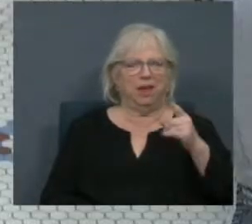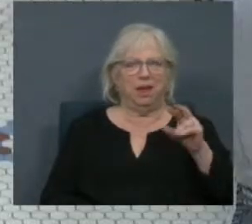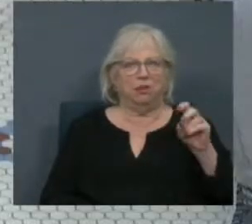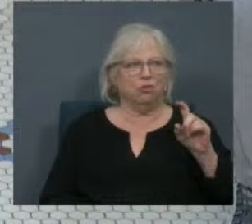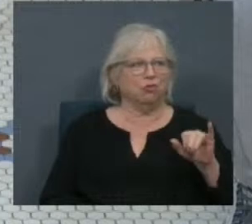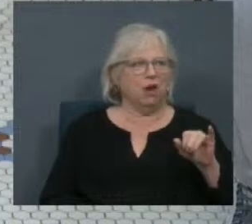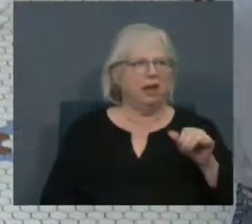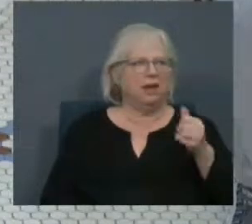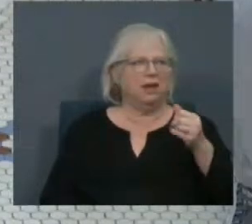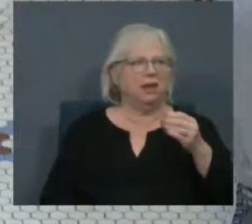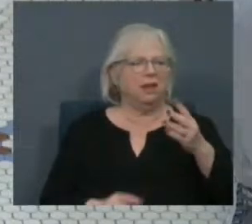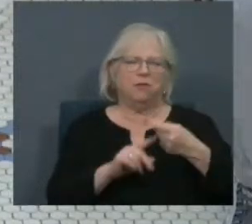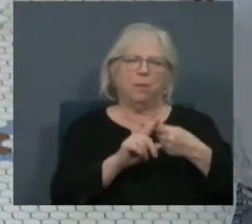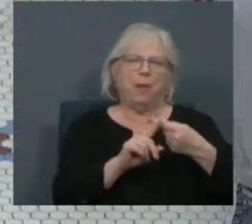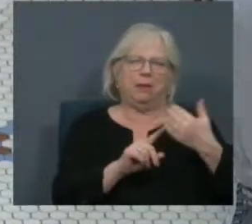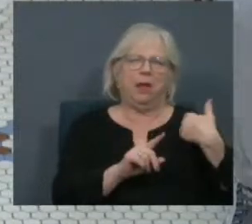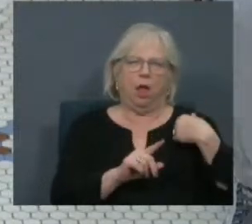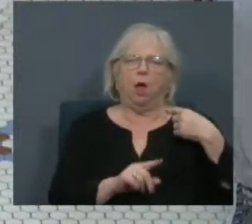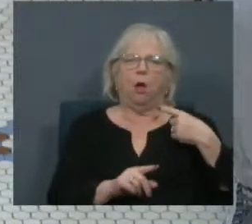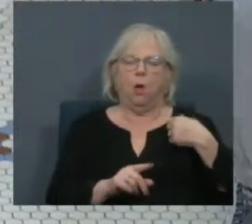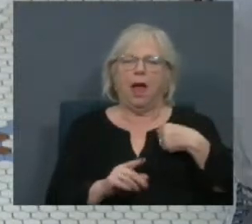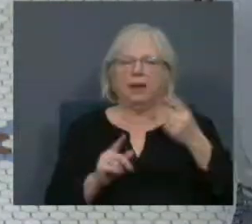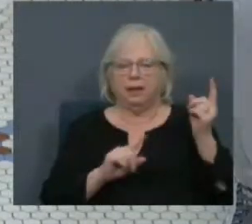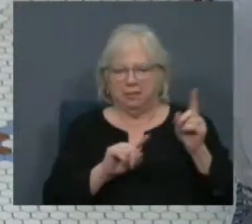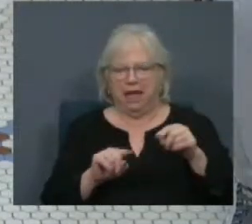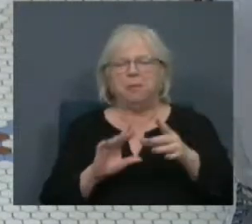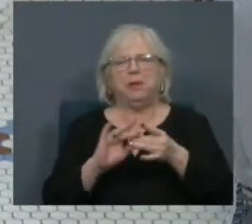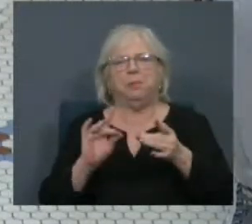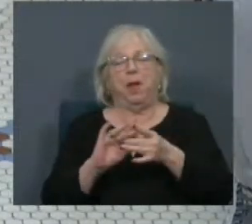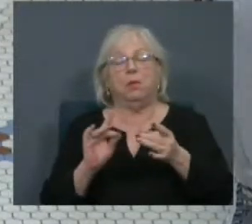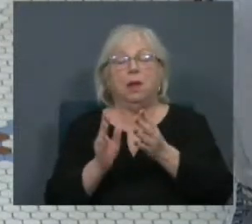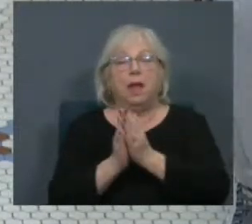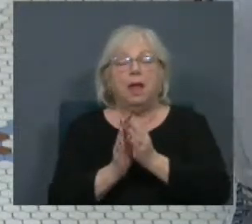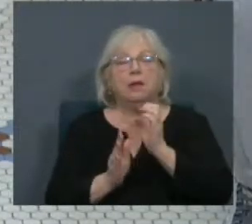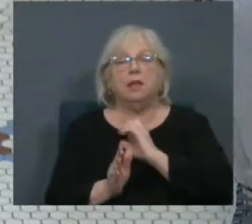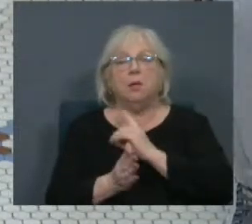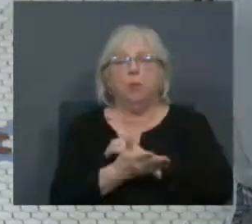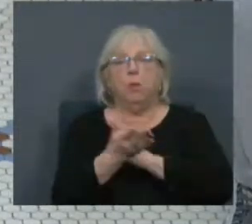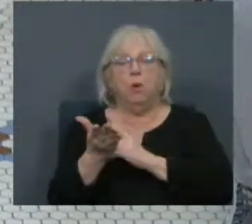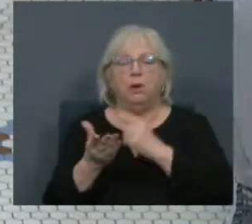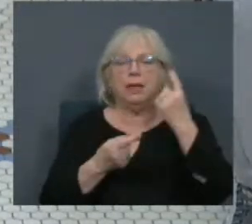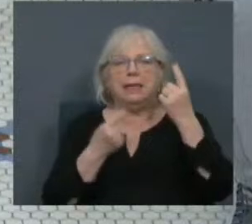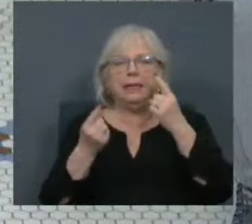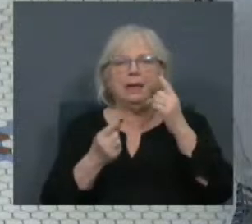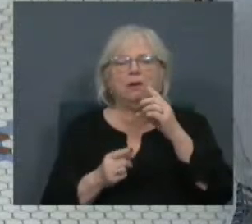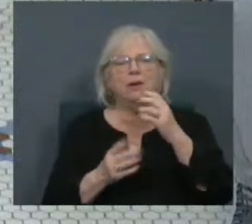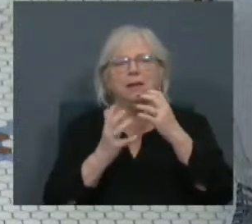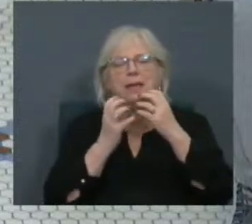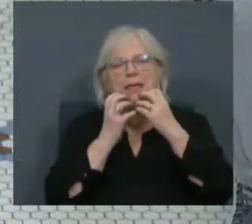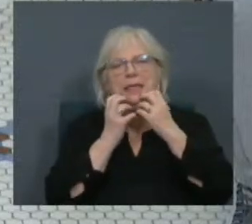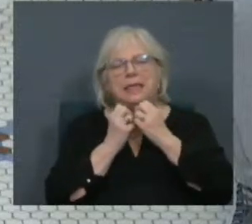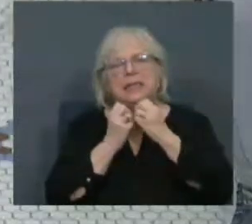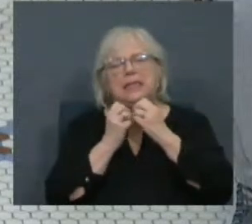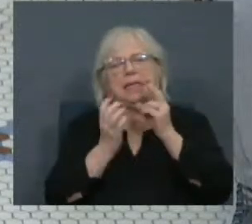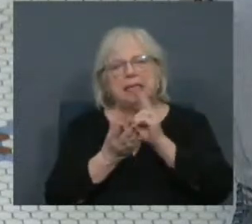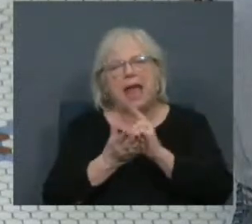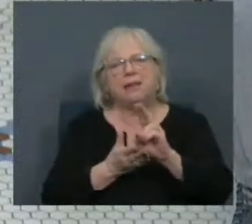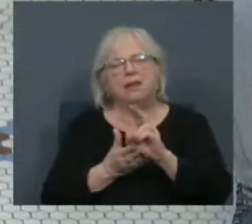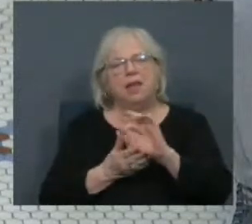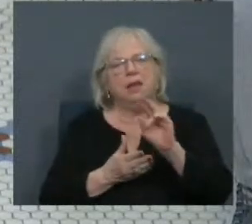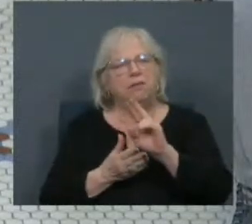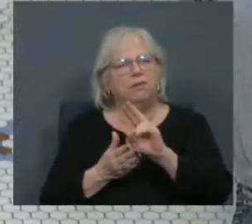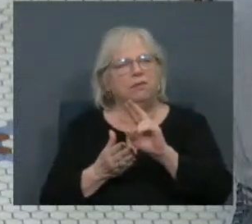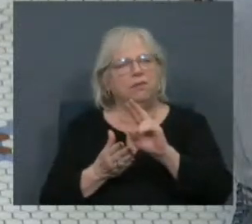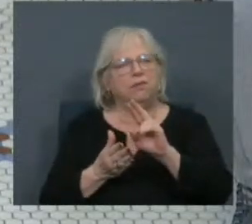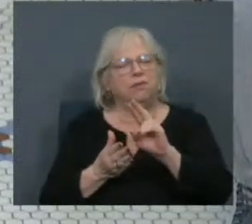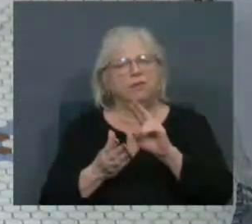from me several months ago where I was here really asking the board to consider the sanctity of human life. How do we protect those that are most